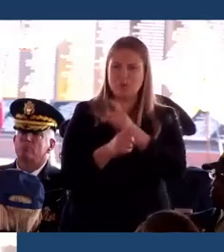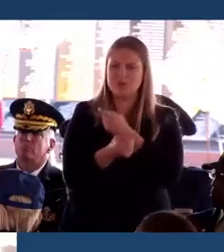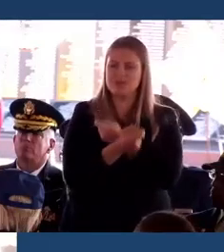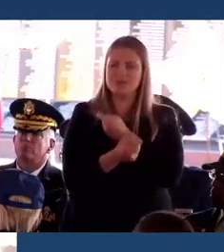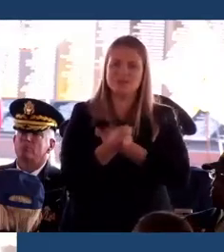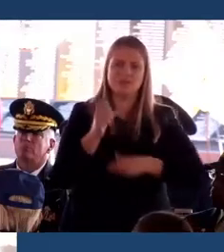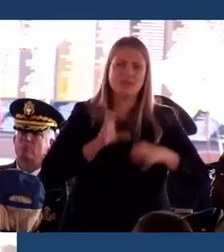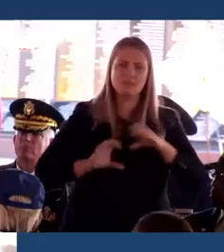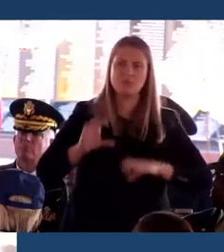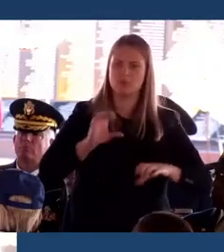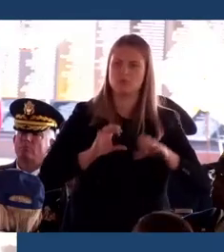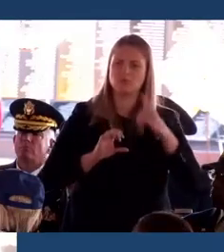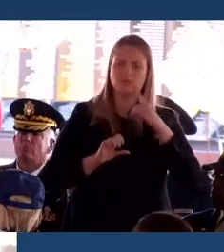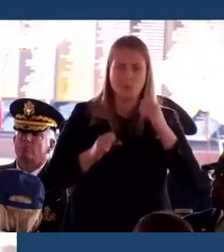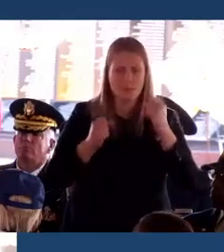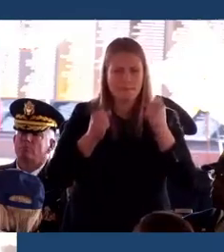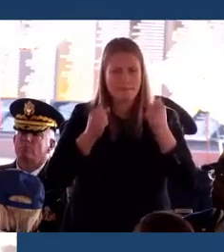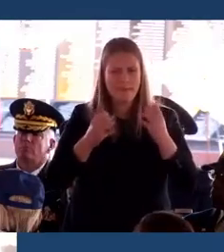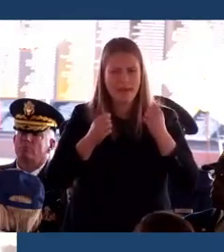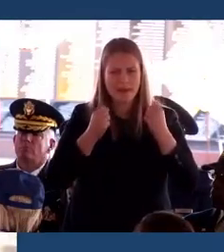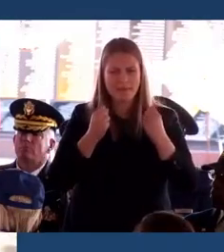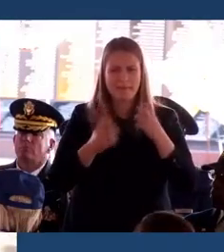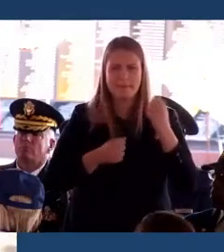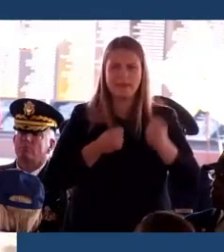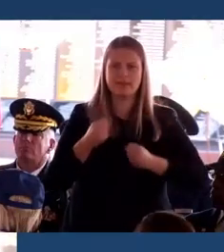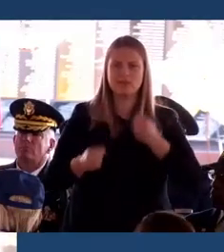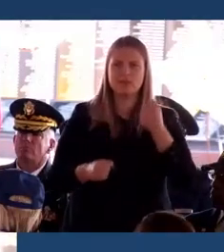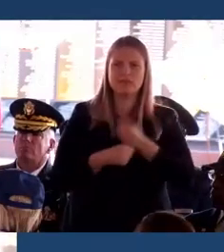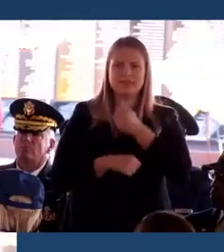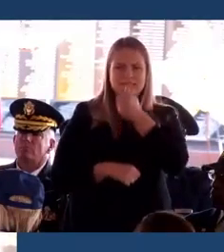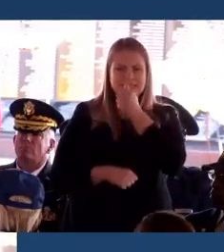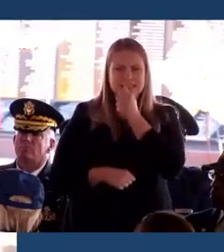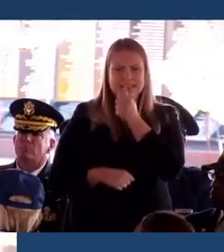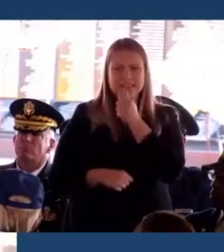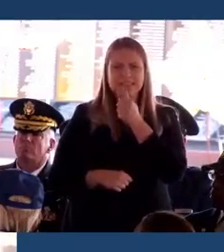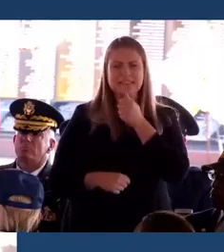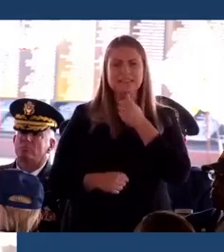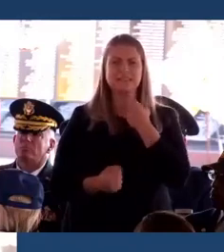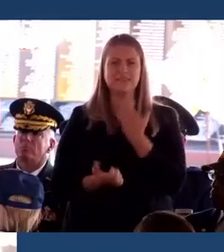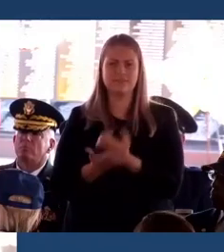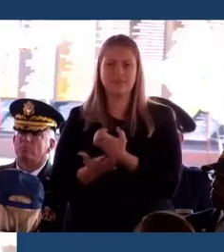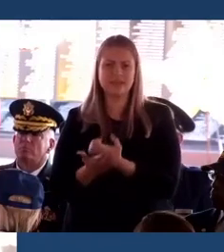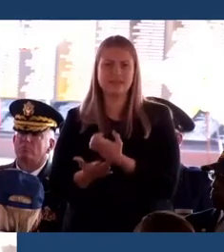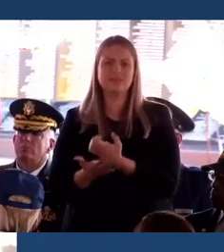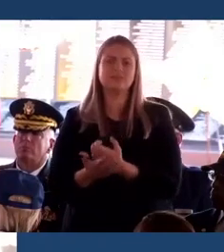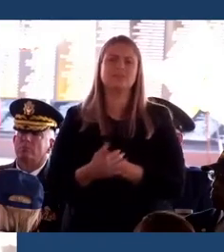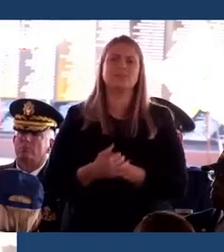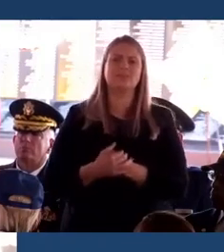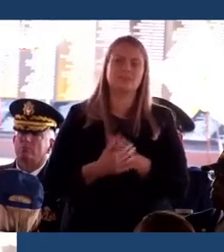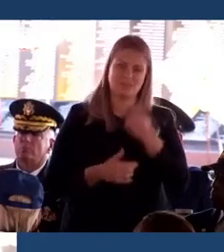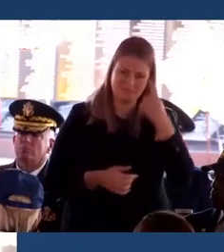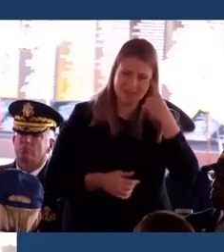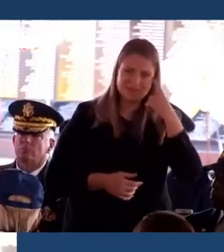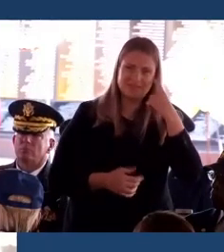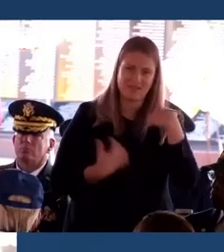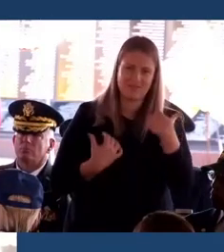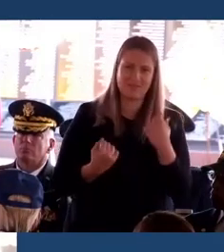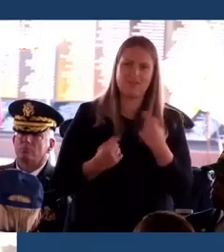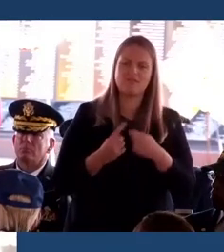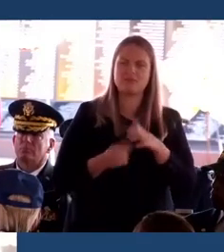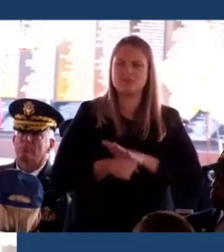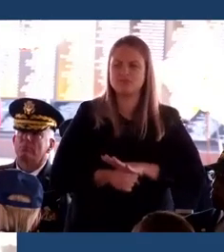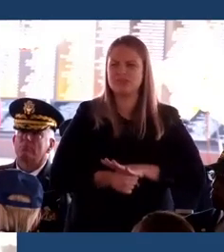chemicals and for many years suffered economically and even mentally from the